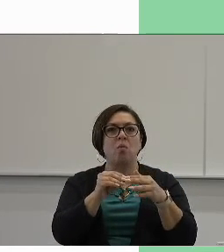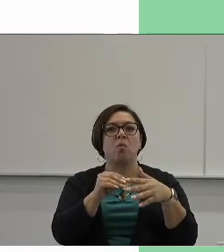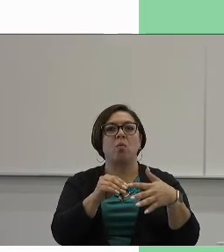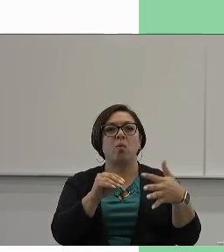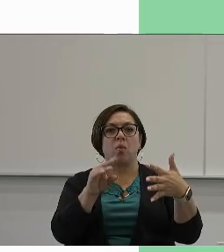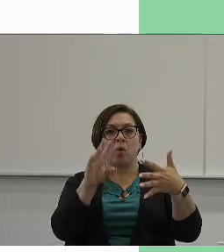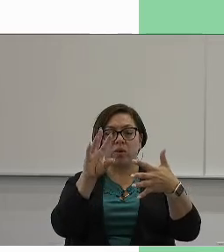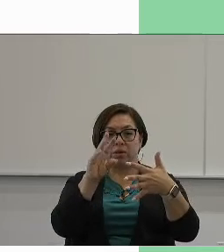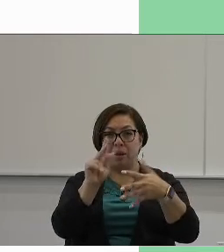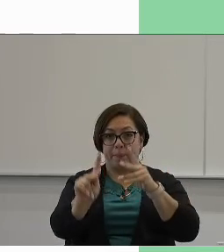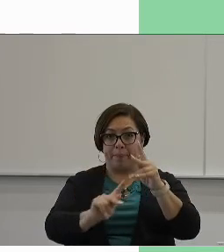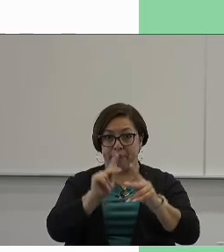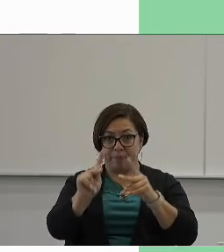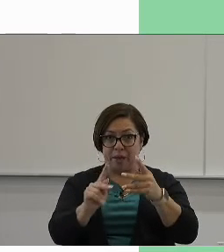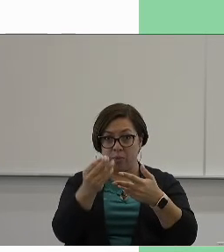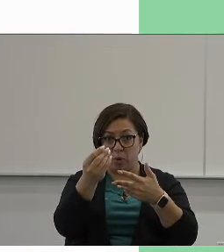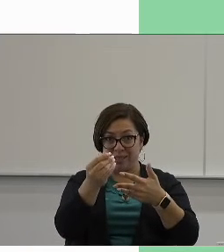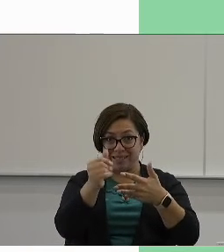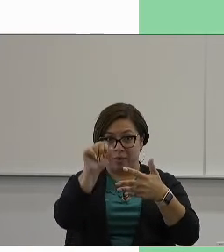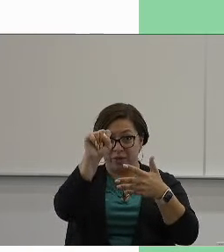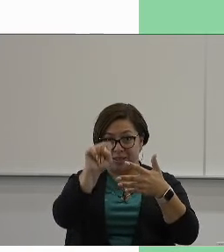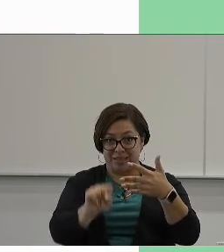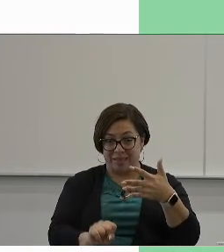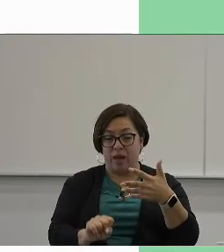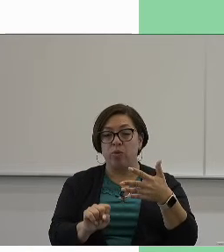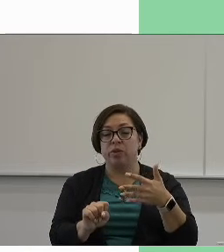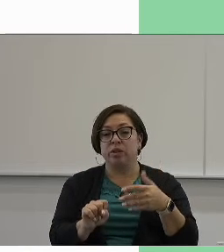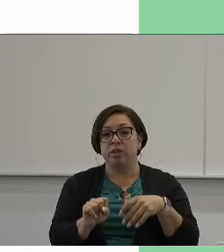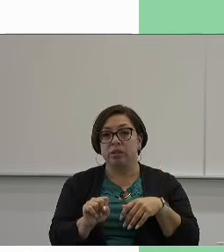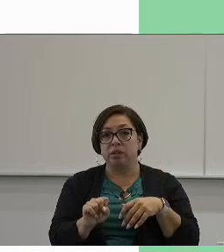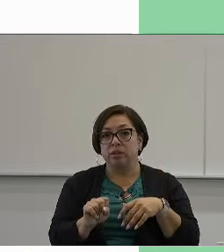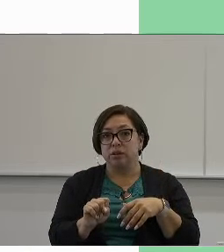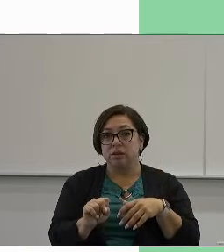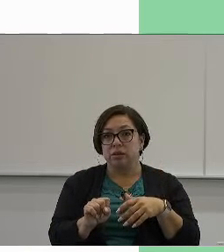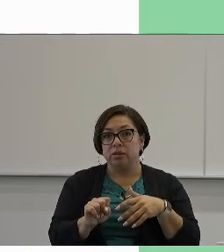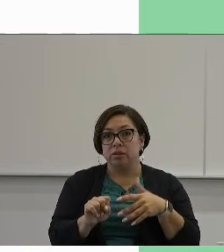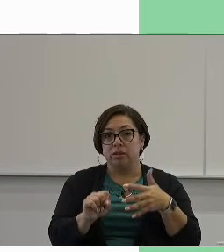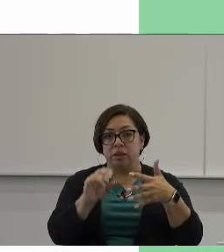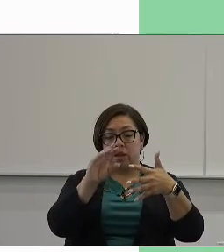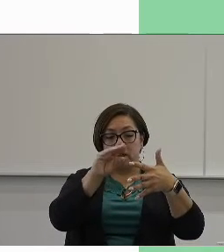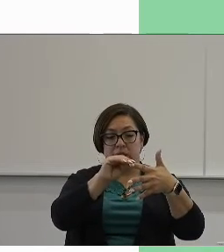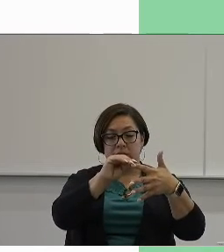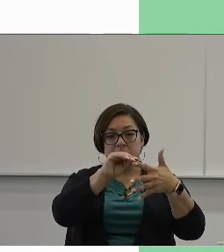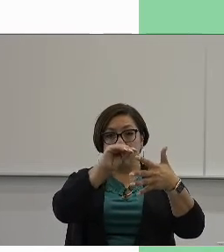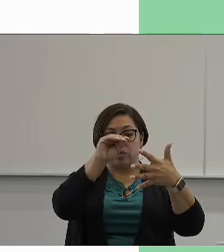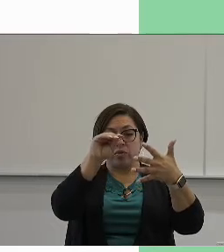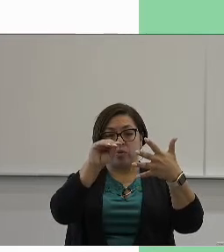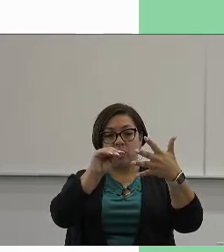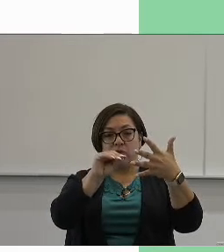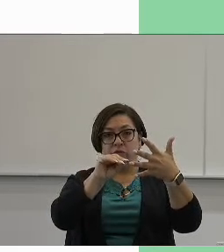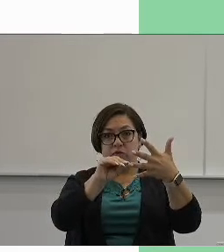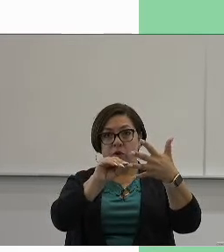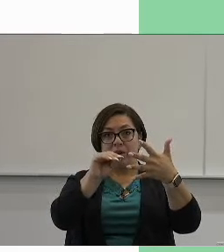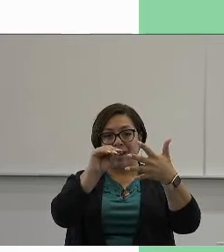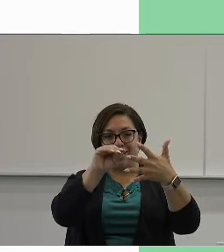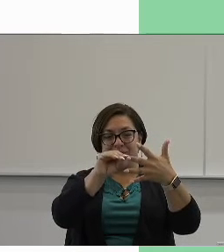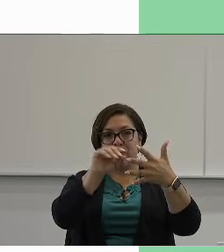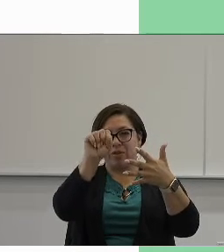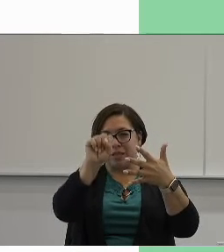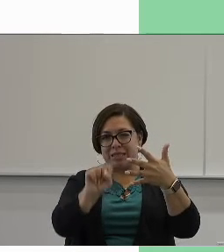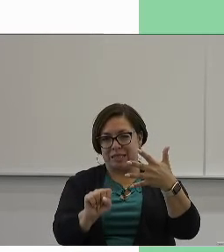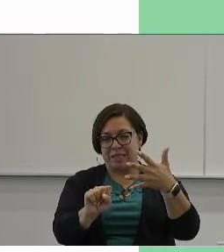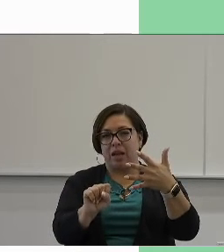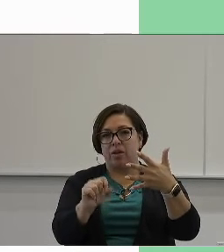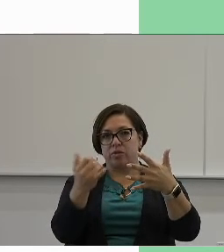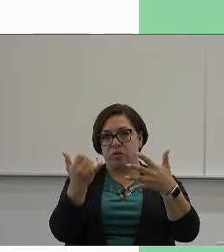population and territory on the south side between it gives it to both District 4 and District 3 on the south side of the current